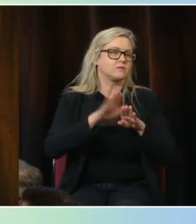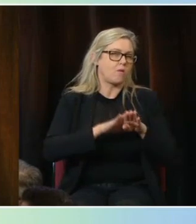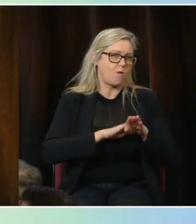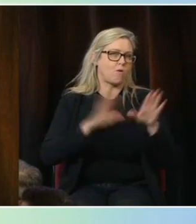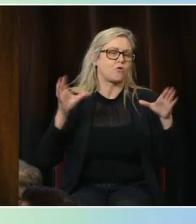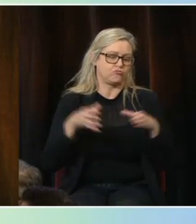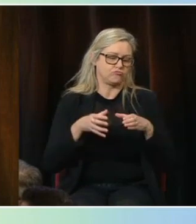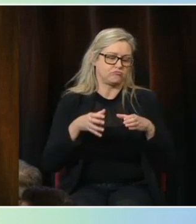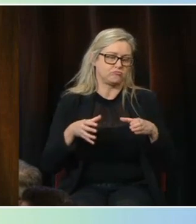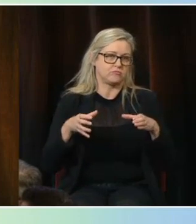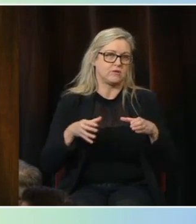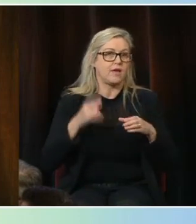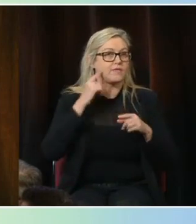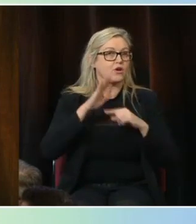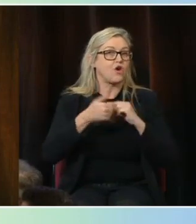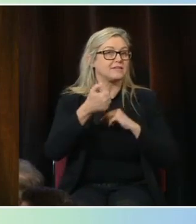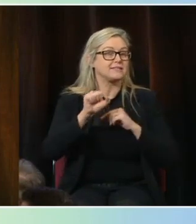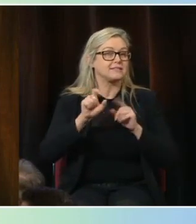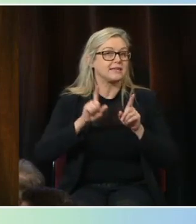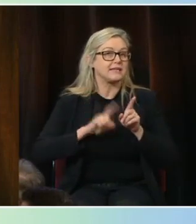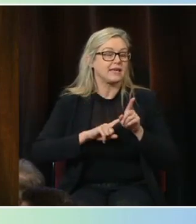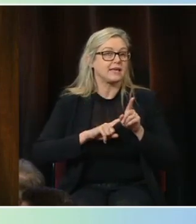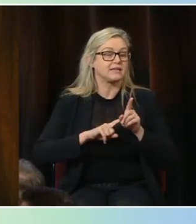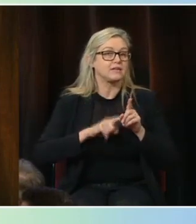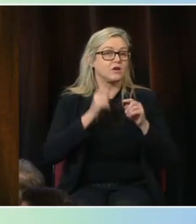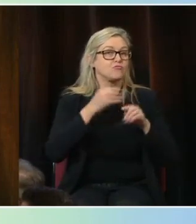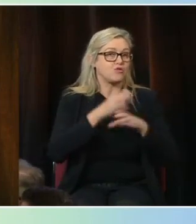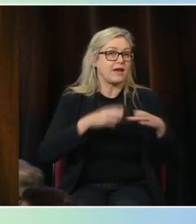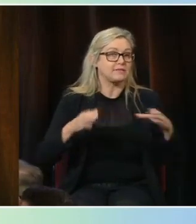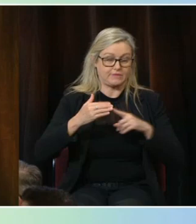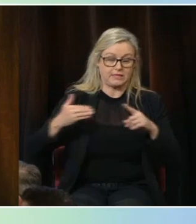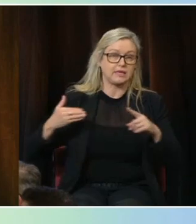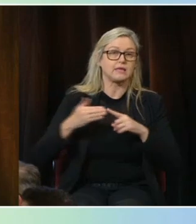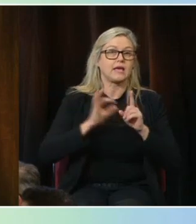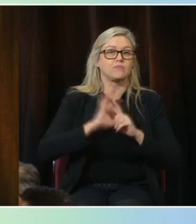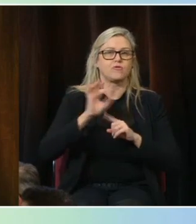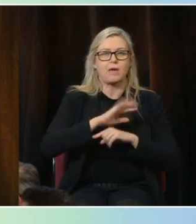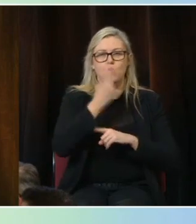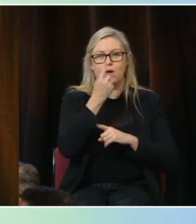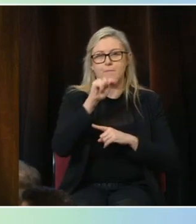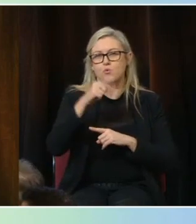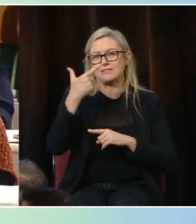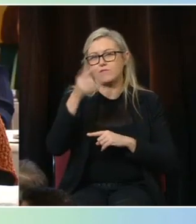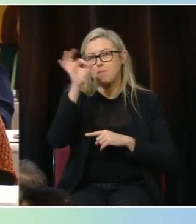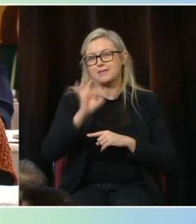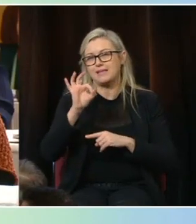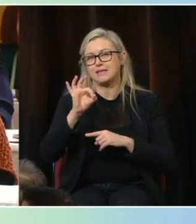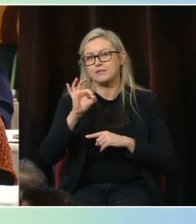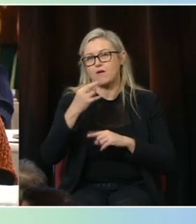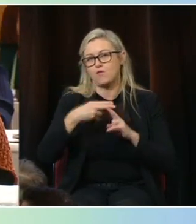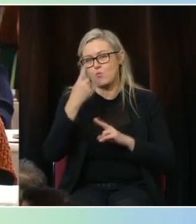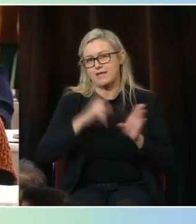if we go over a 60-year period labor productivity improved on average at a rate of 1.7 percent a year